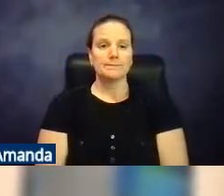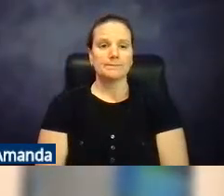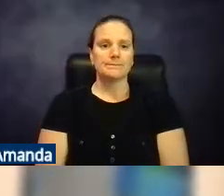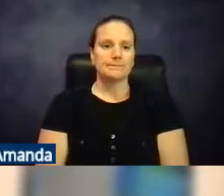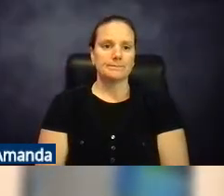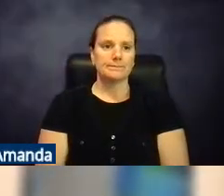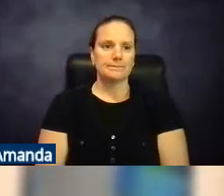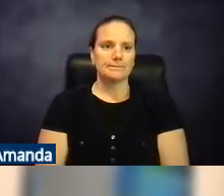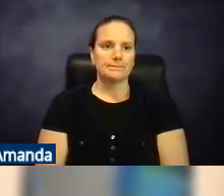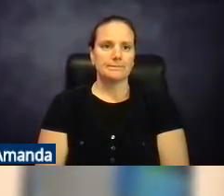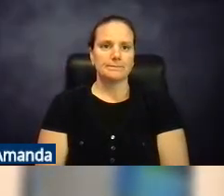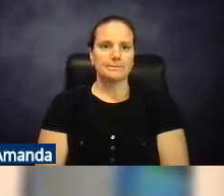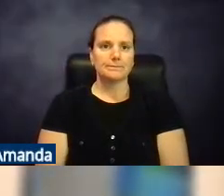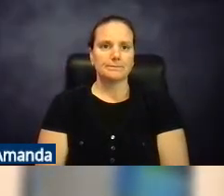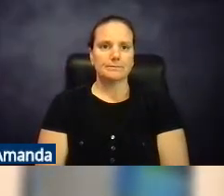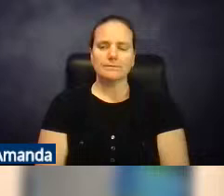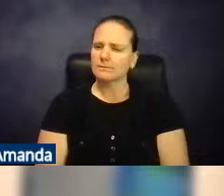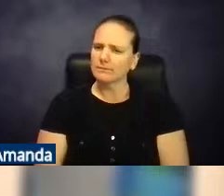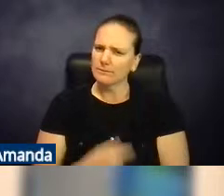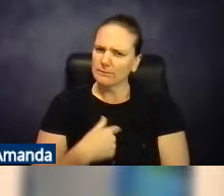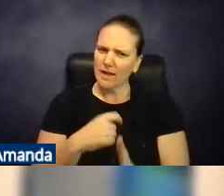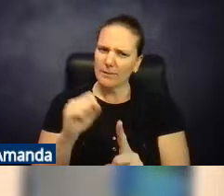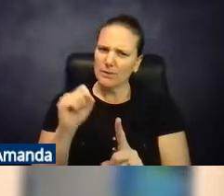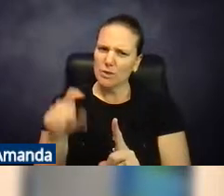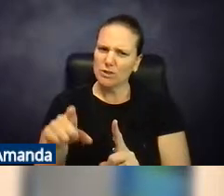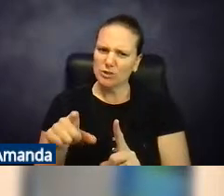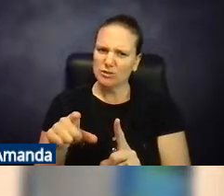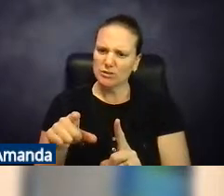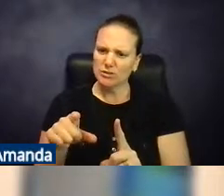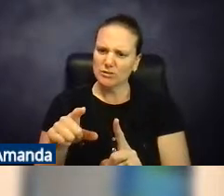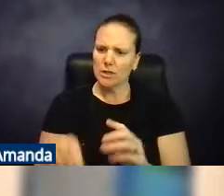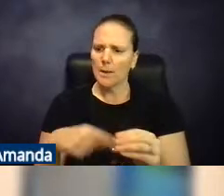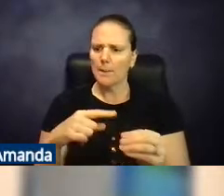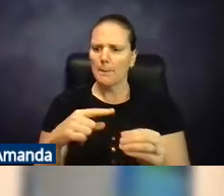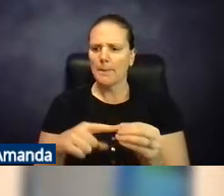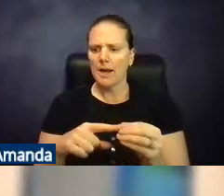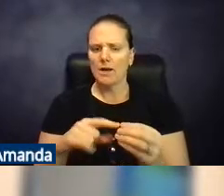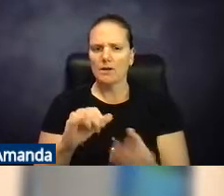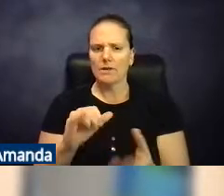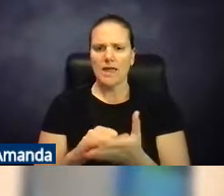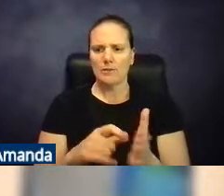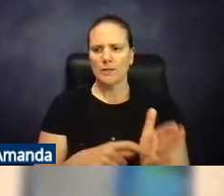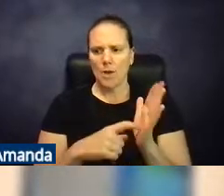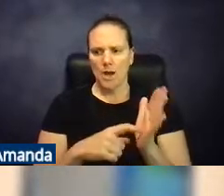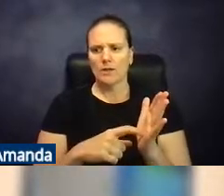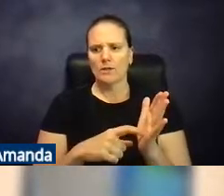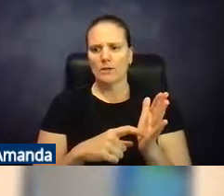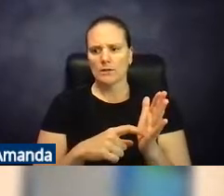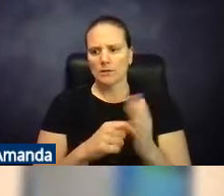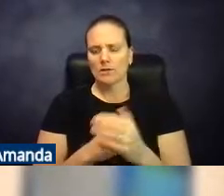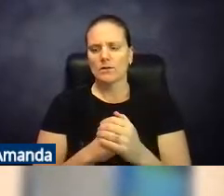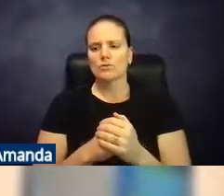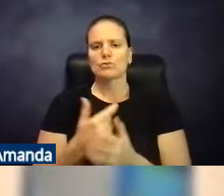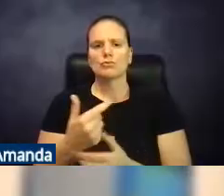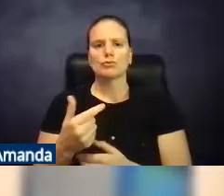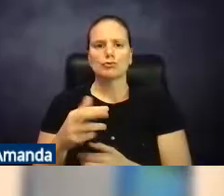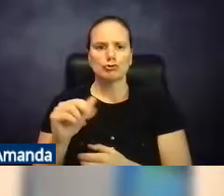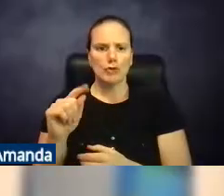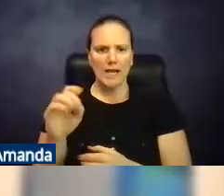I just have a quick question on the required grade of the